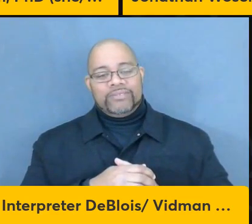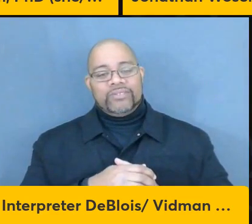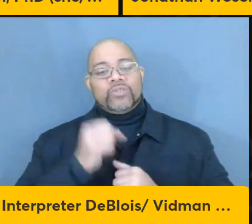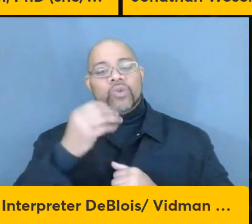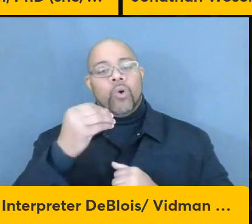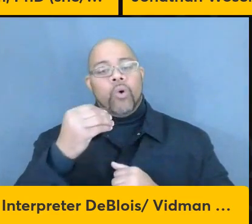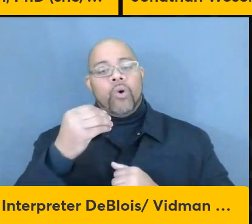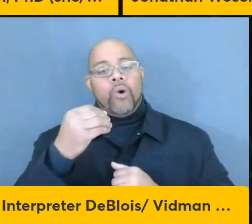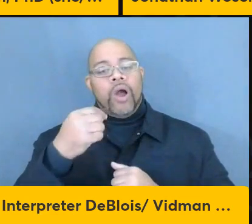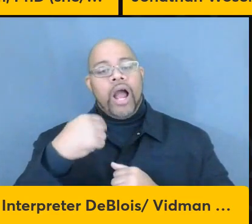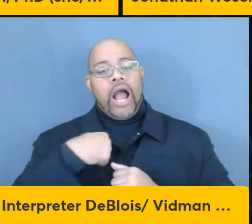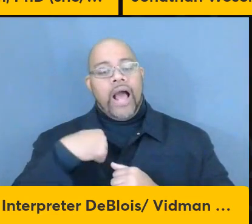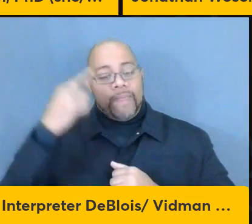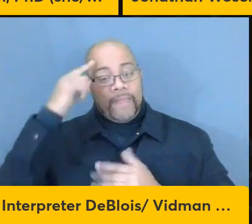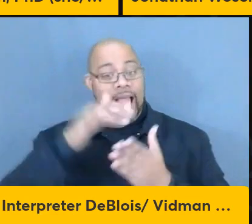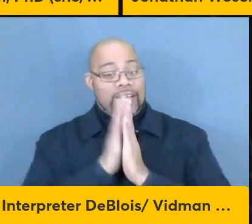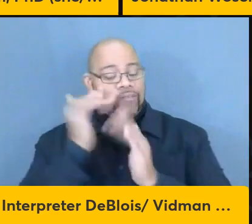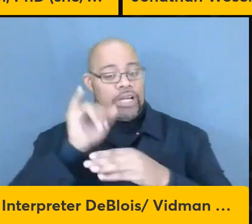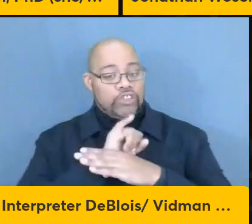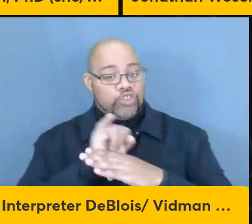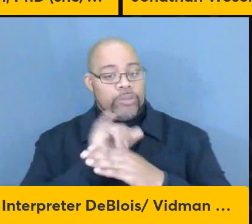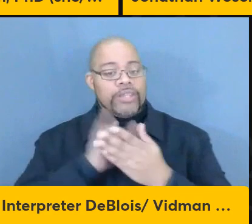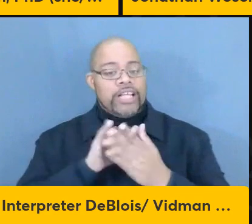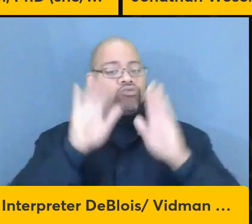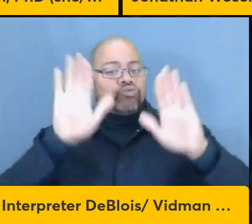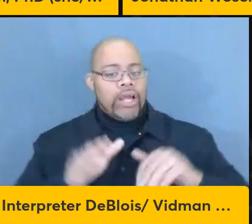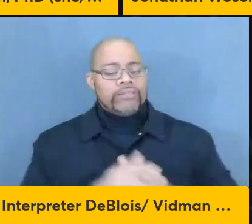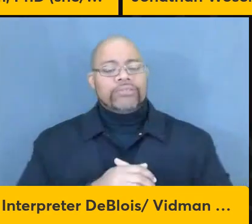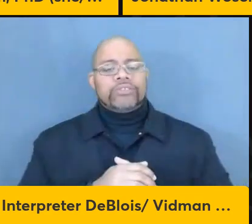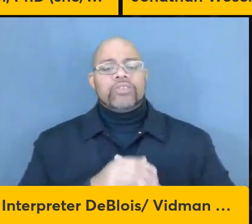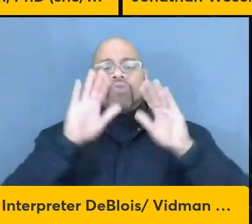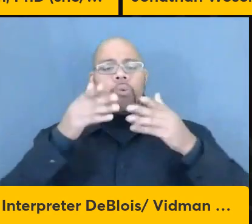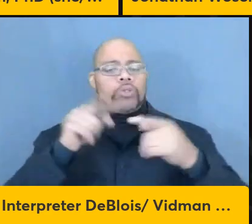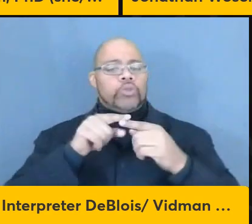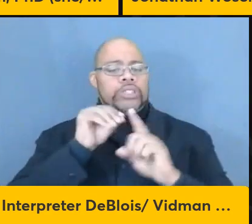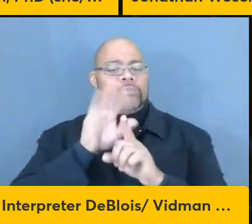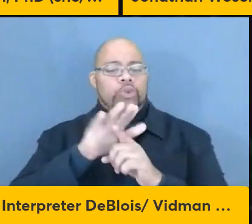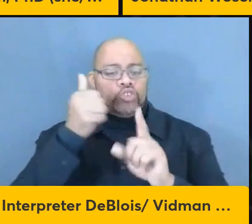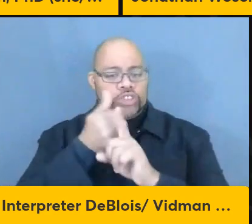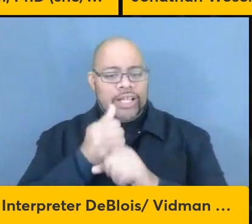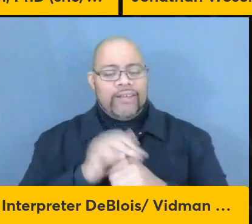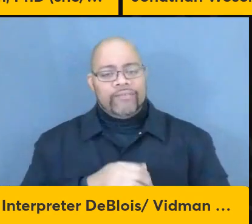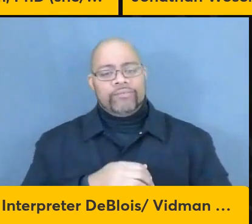so I think asking for internships is great. It's a great way to expose yourself